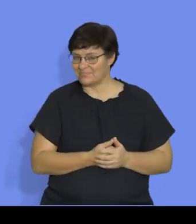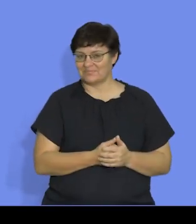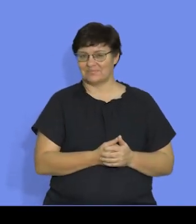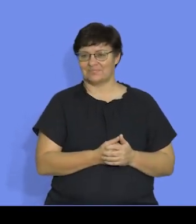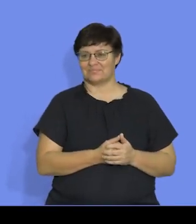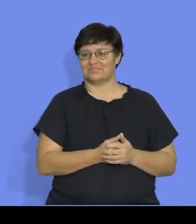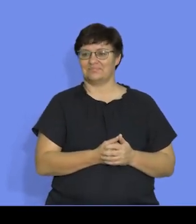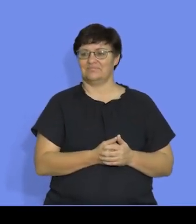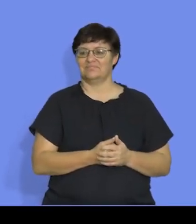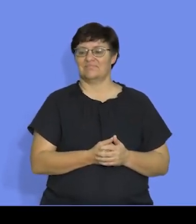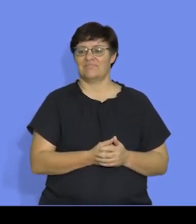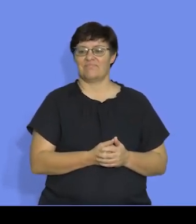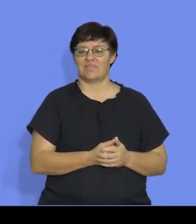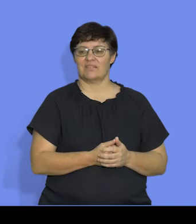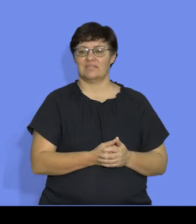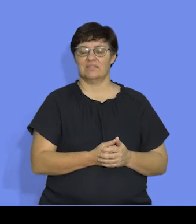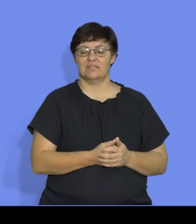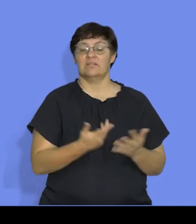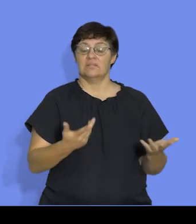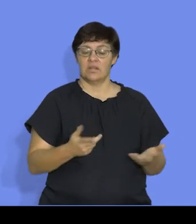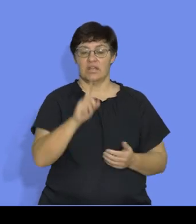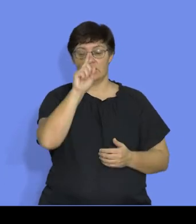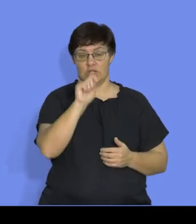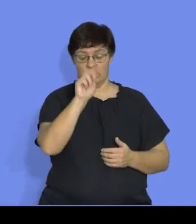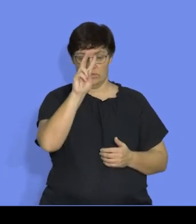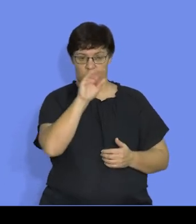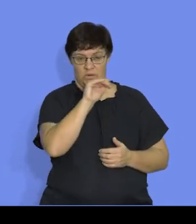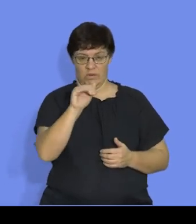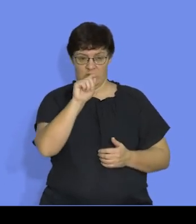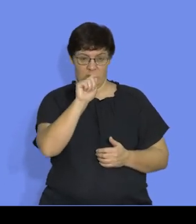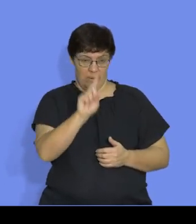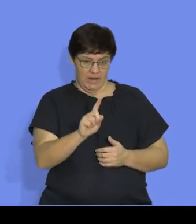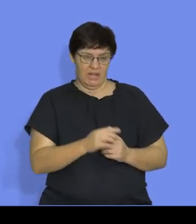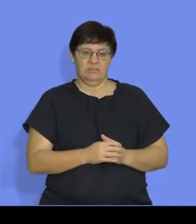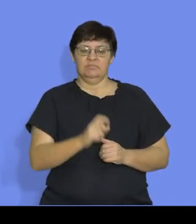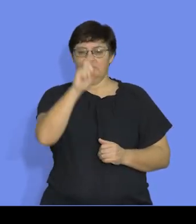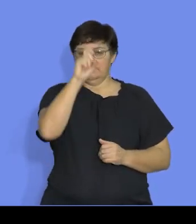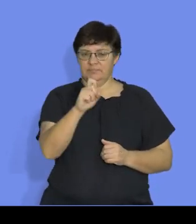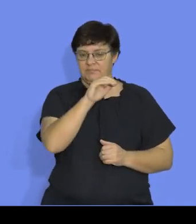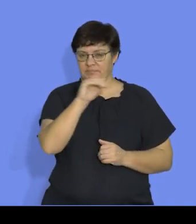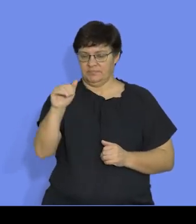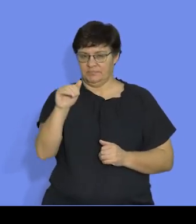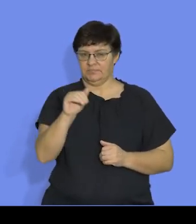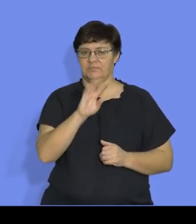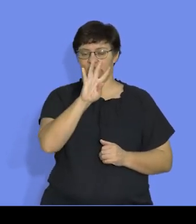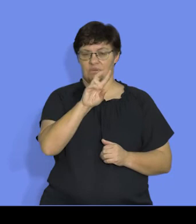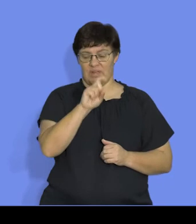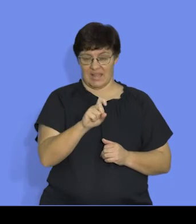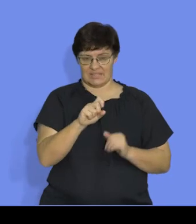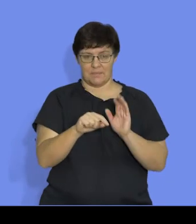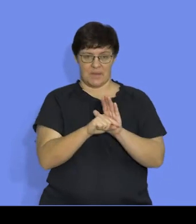So I'm going to substitute in term 2 over term 1, which is going to give me x over